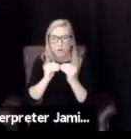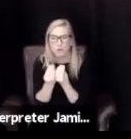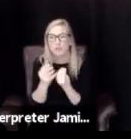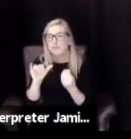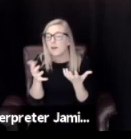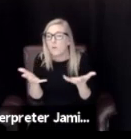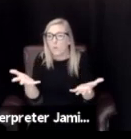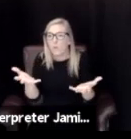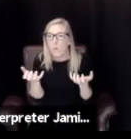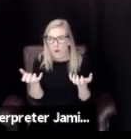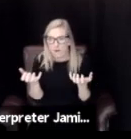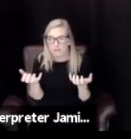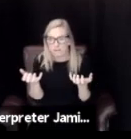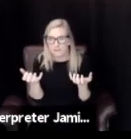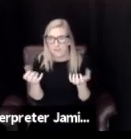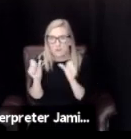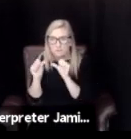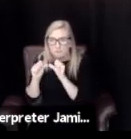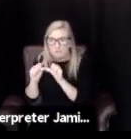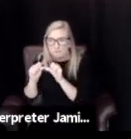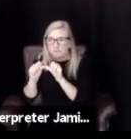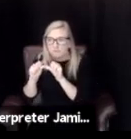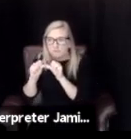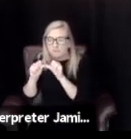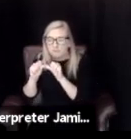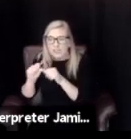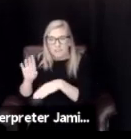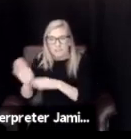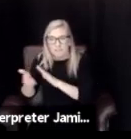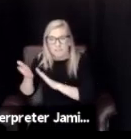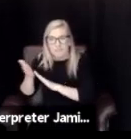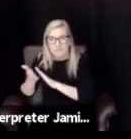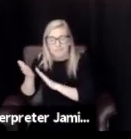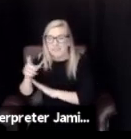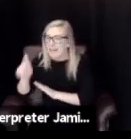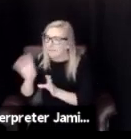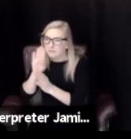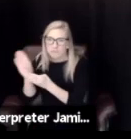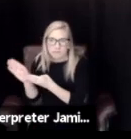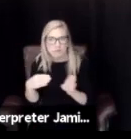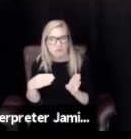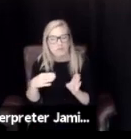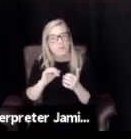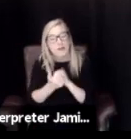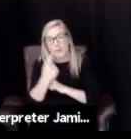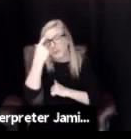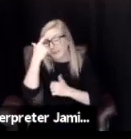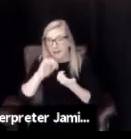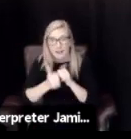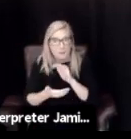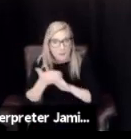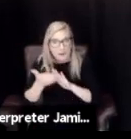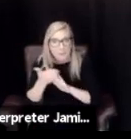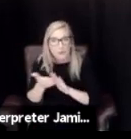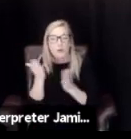to sustain itself, it's literally pivoting how it thinks, how it operates, and what it's going to